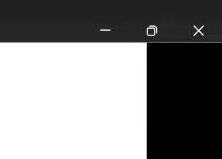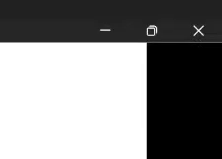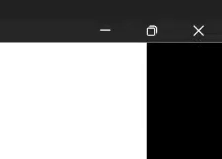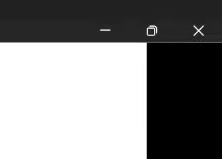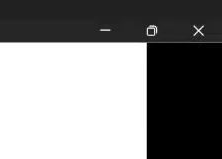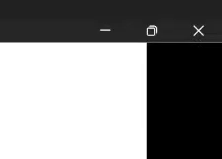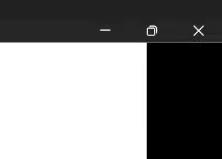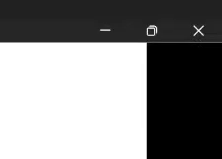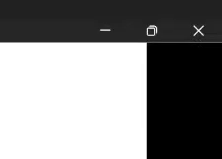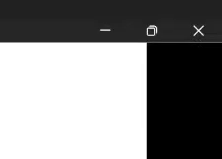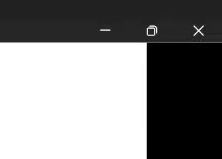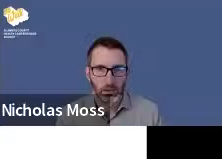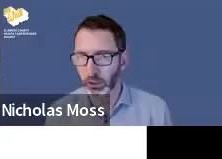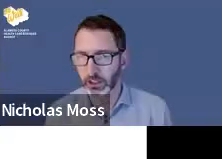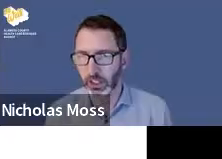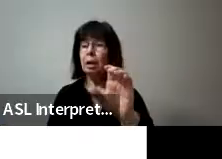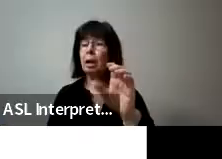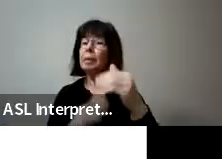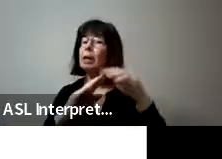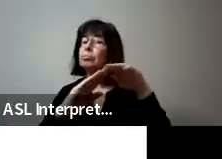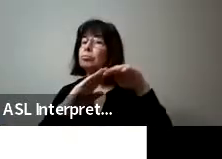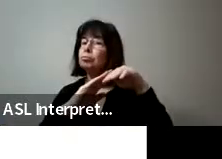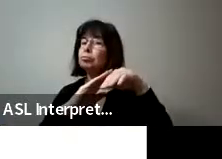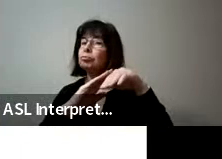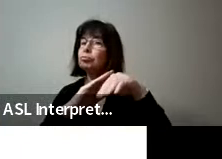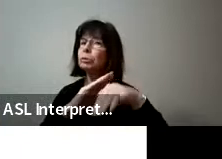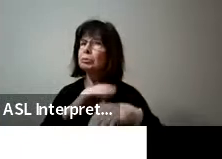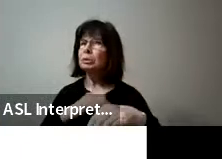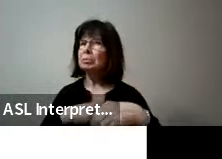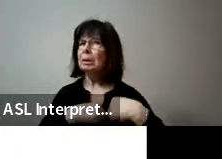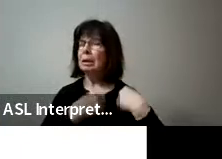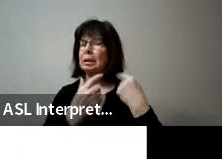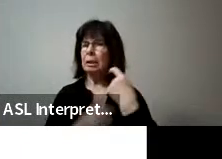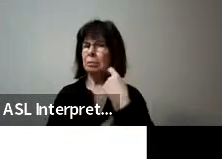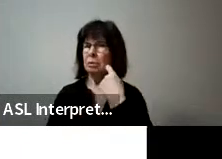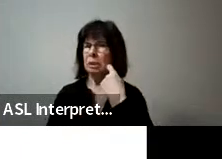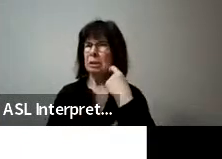been on a steady decline until really the last week or two. Next slide.